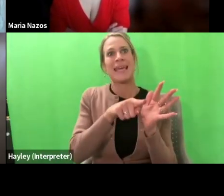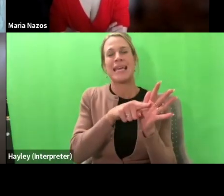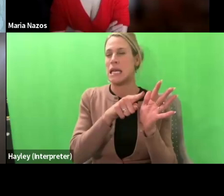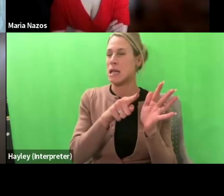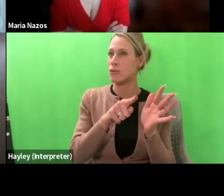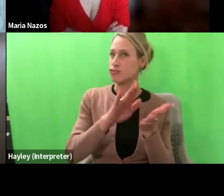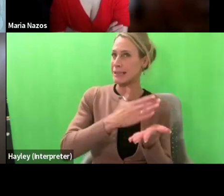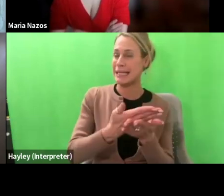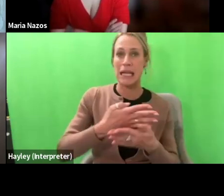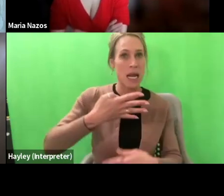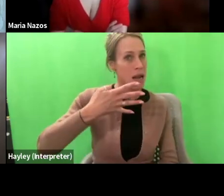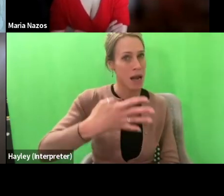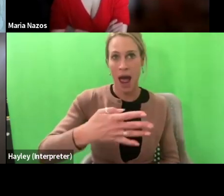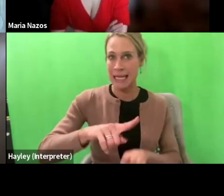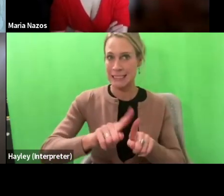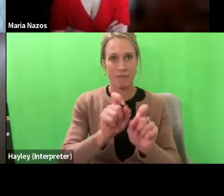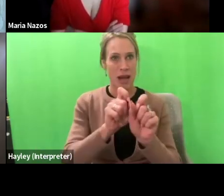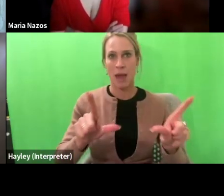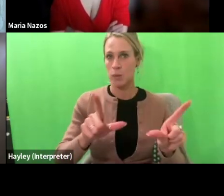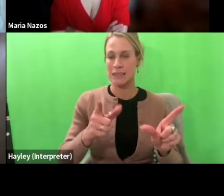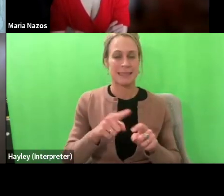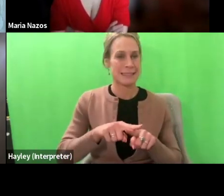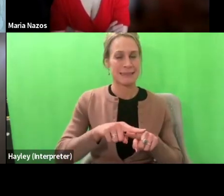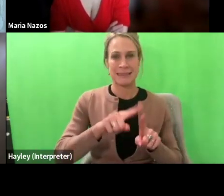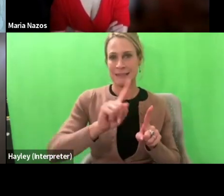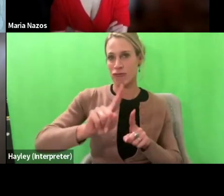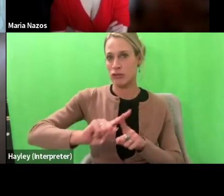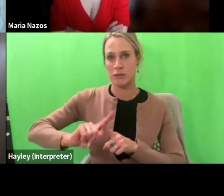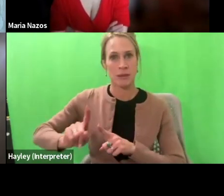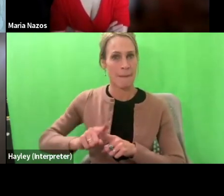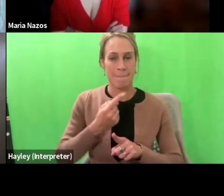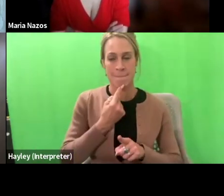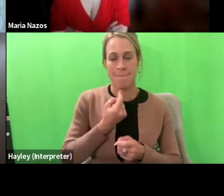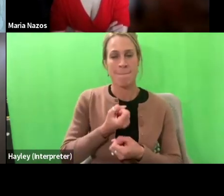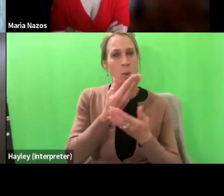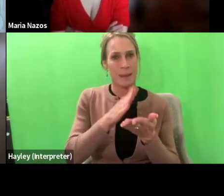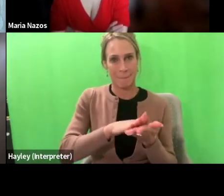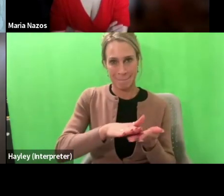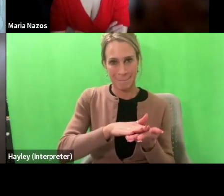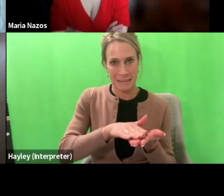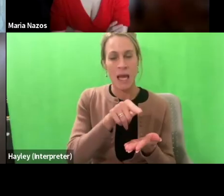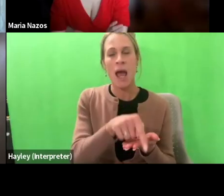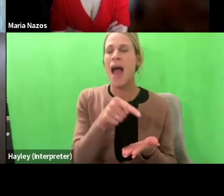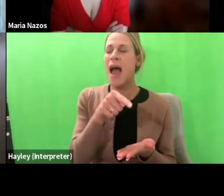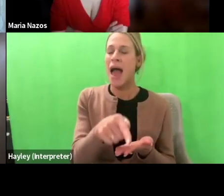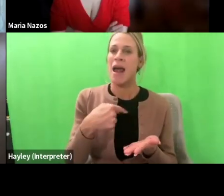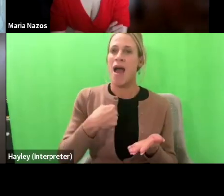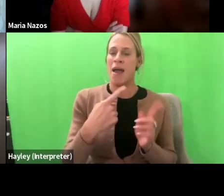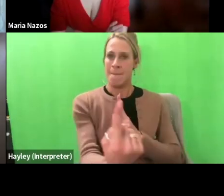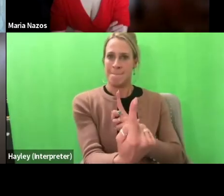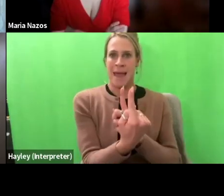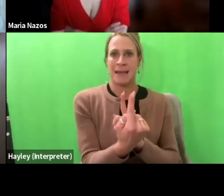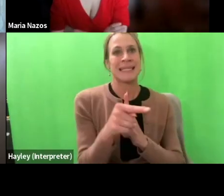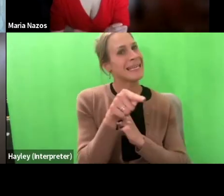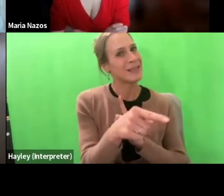languages, many different classics and contemporary poets. But so I encountered him. He was very surprised that I was into